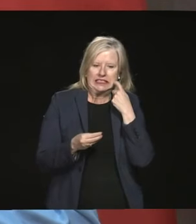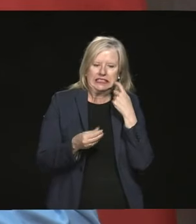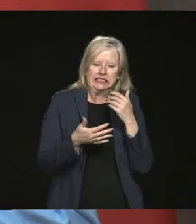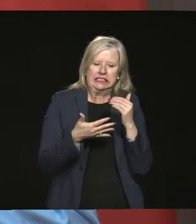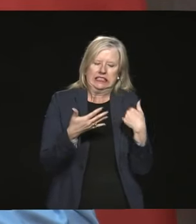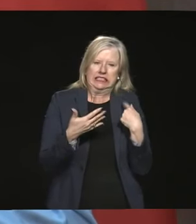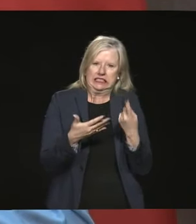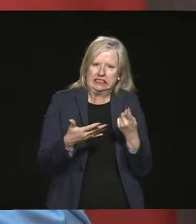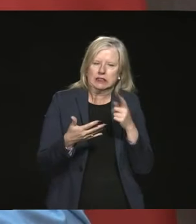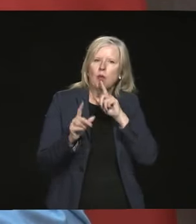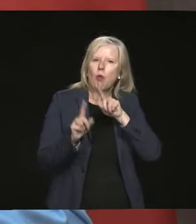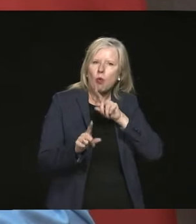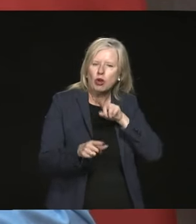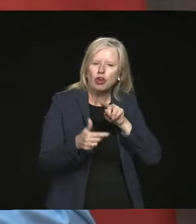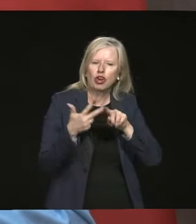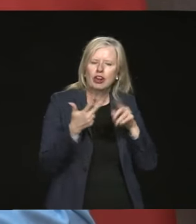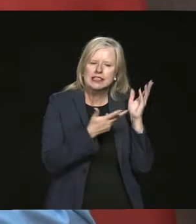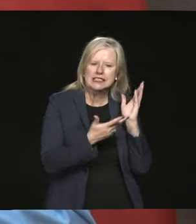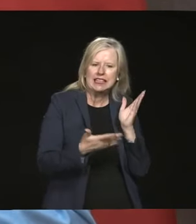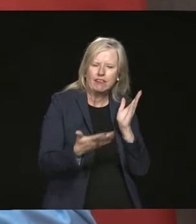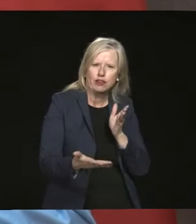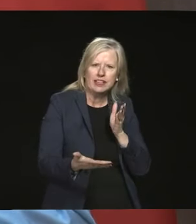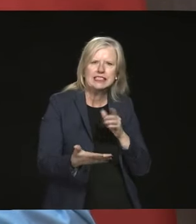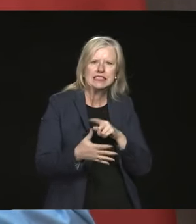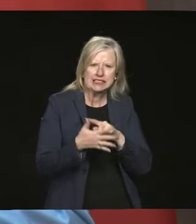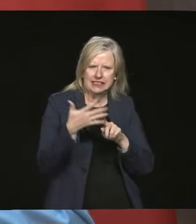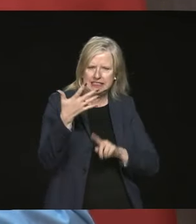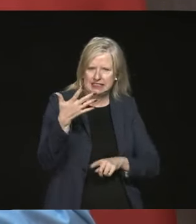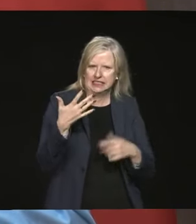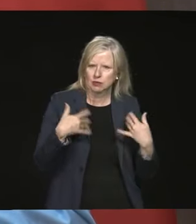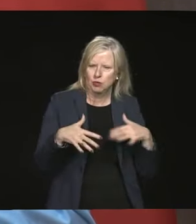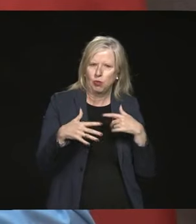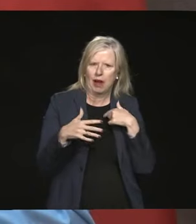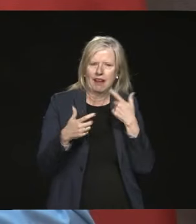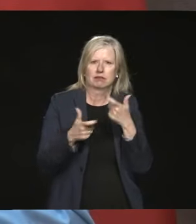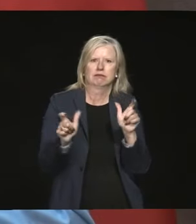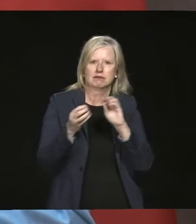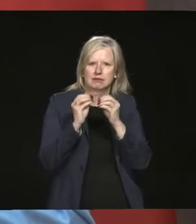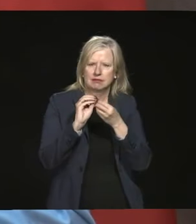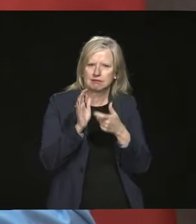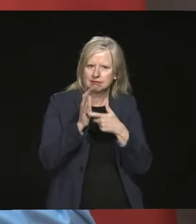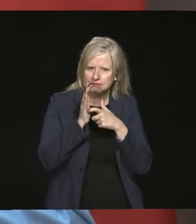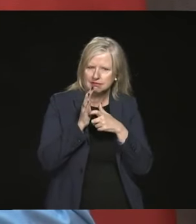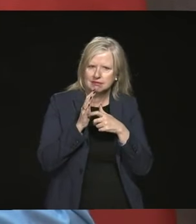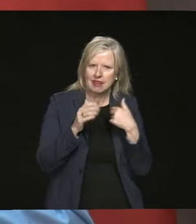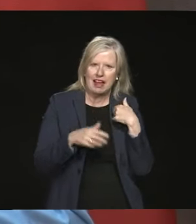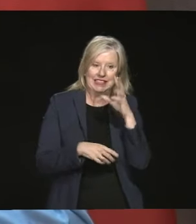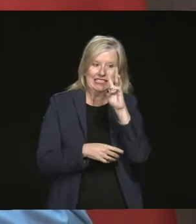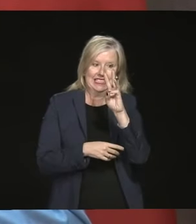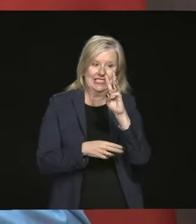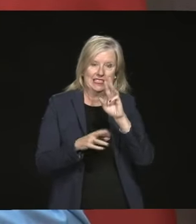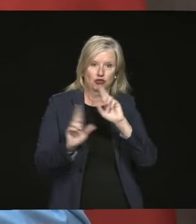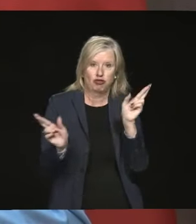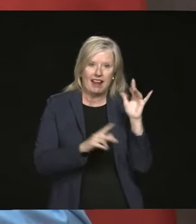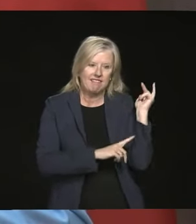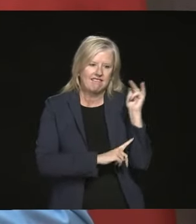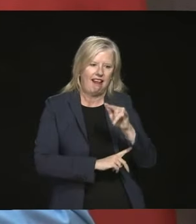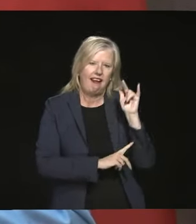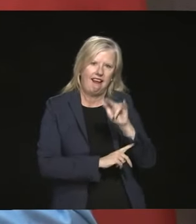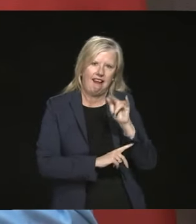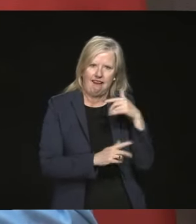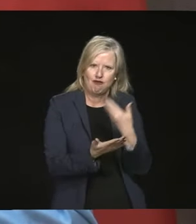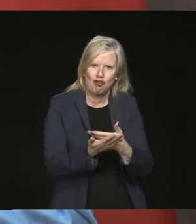we have of the most in-demand supplies on the We market. have chartered 6 flights, and they have arrived in Canada, and